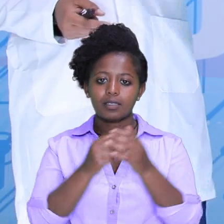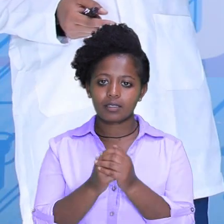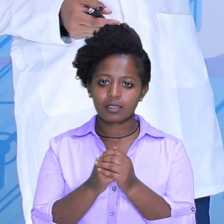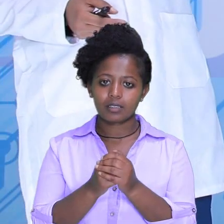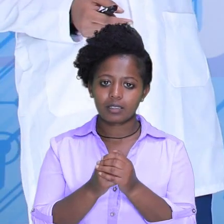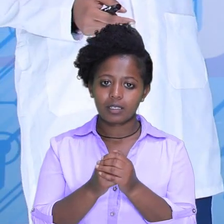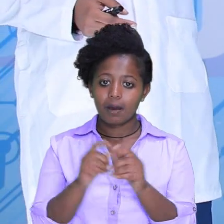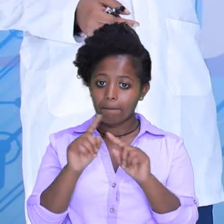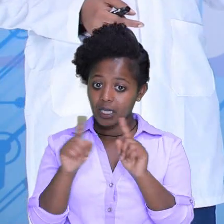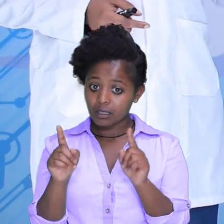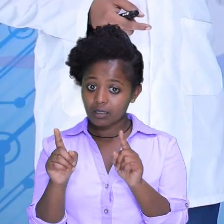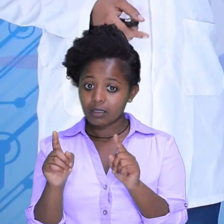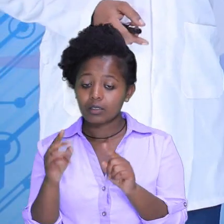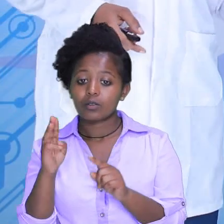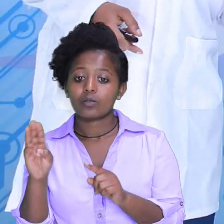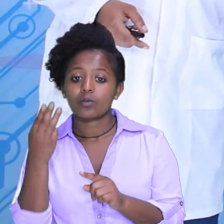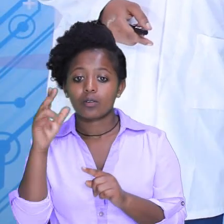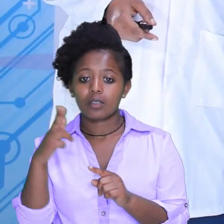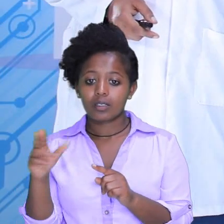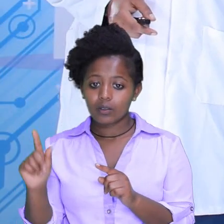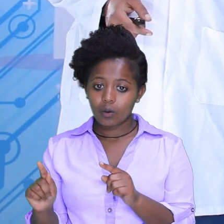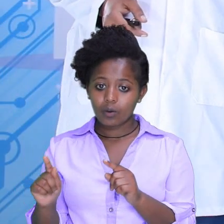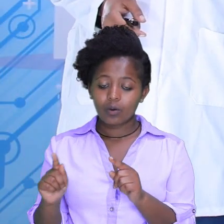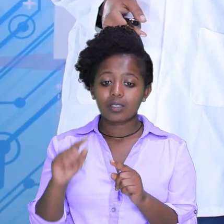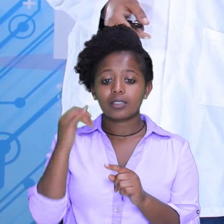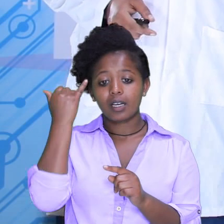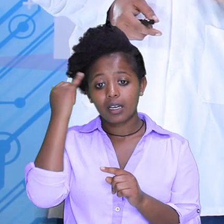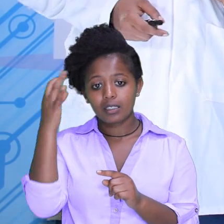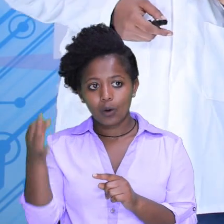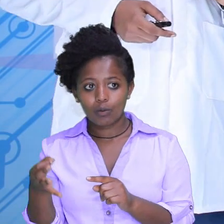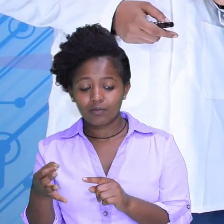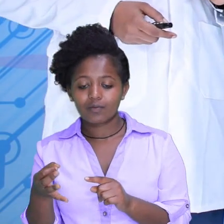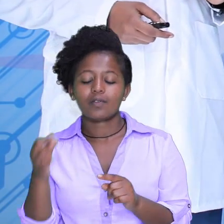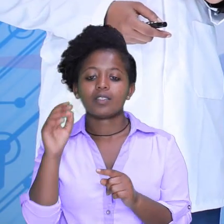but Sukarno against the idea of Dutch.